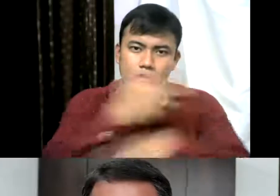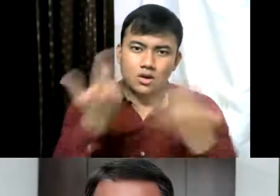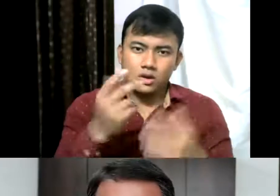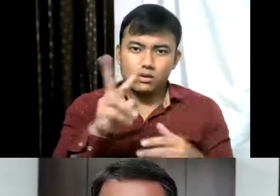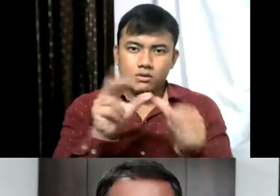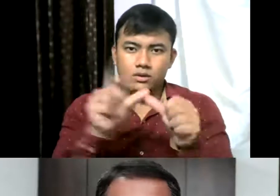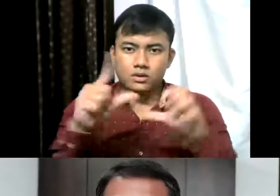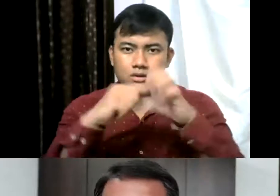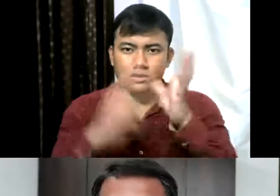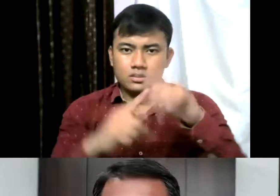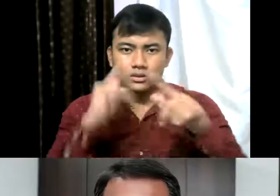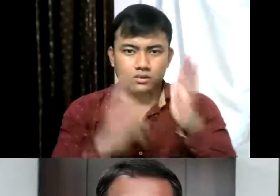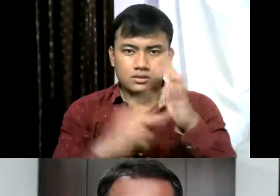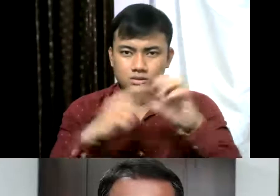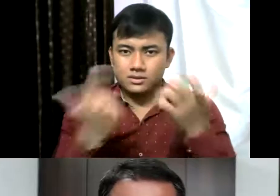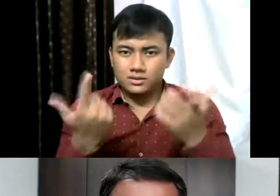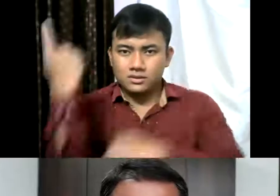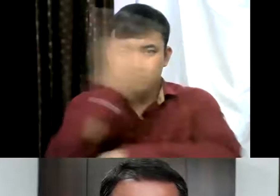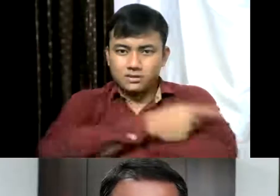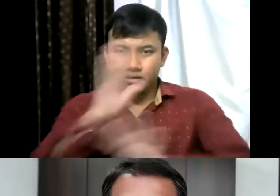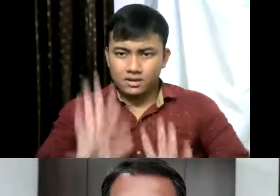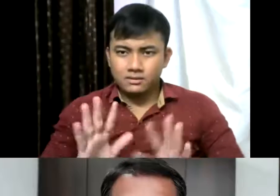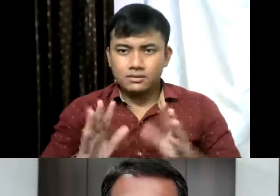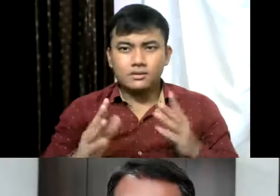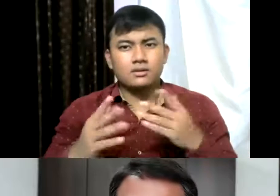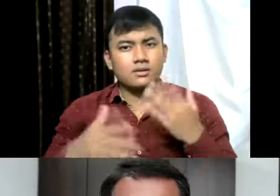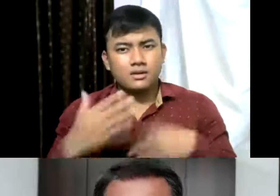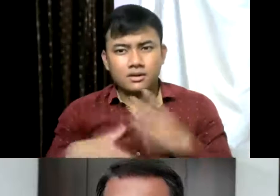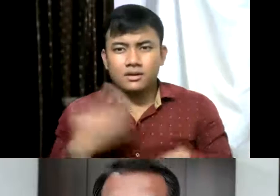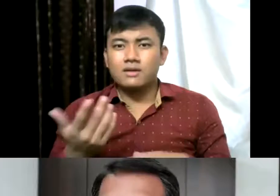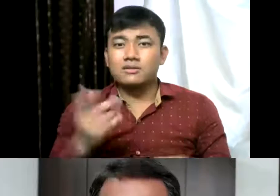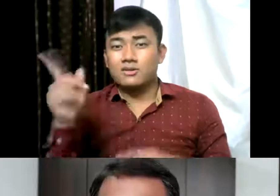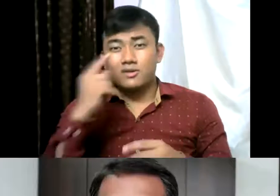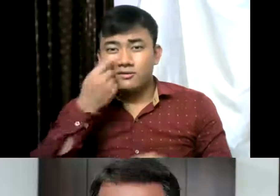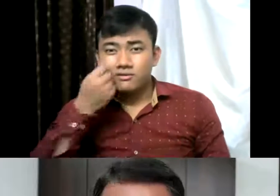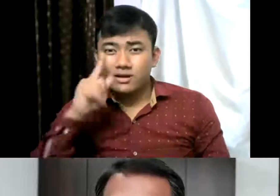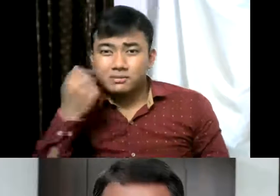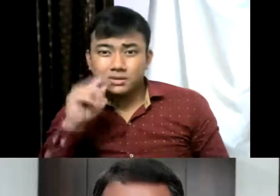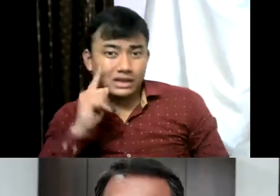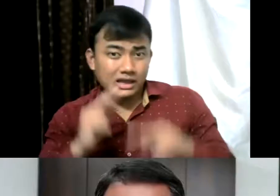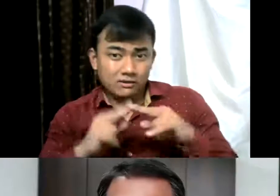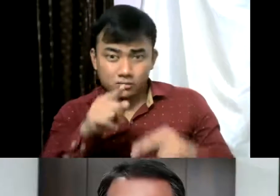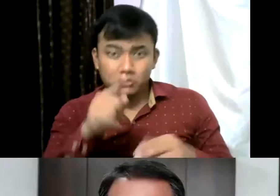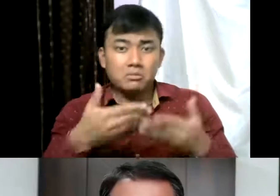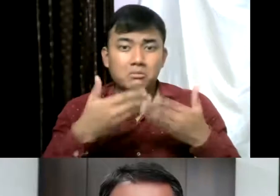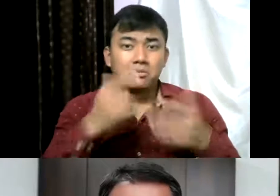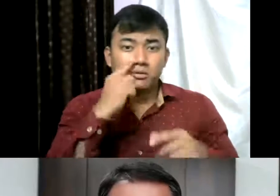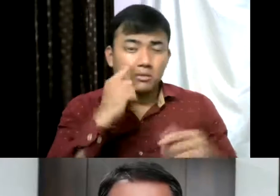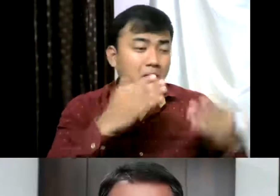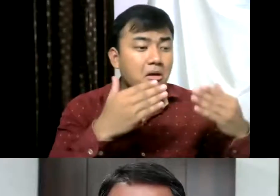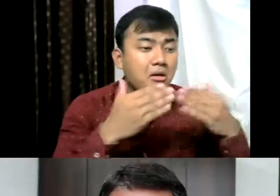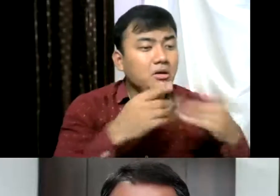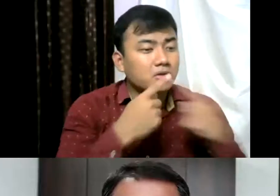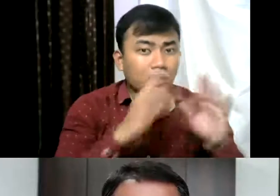talk to the other gender? And suddenly you're 20, 21 years old and you're expected to get married and start popping babies like it's an ATM. So we have a